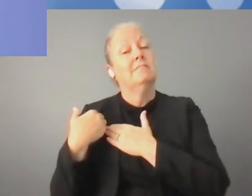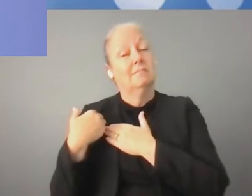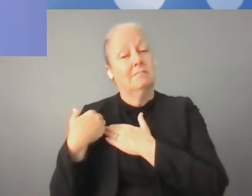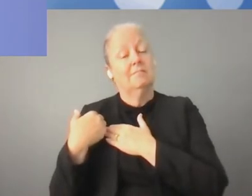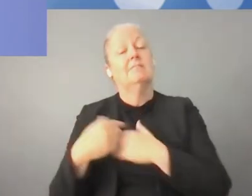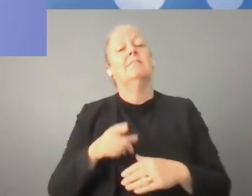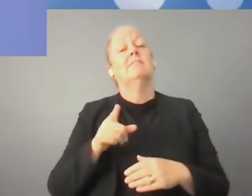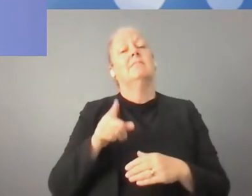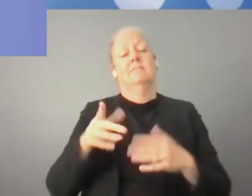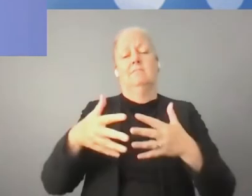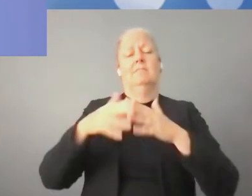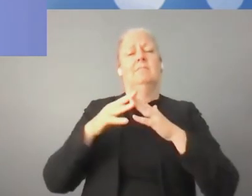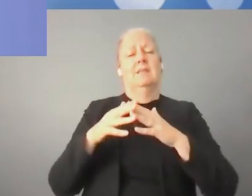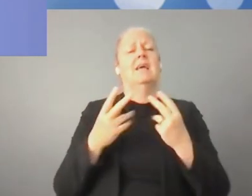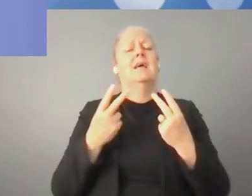internet